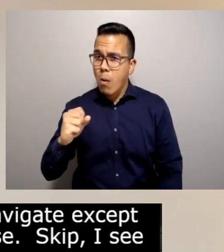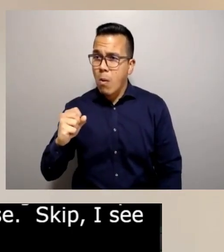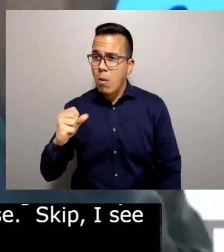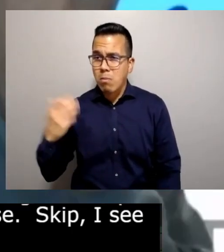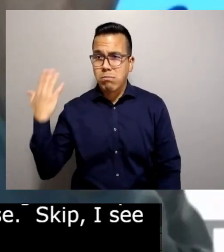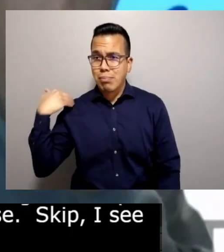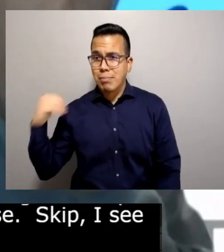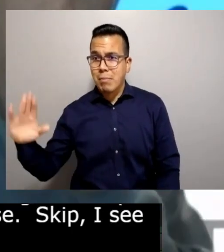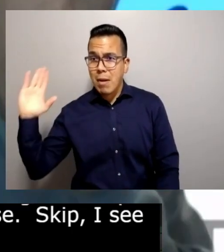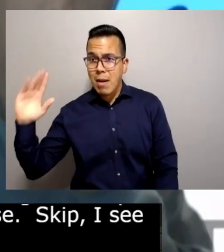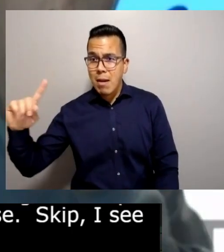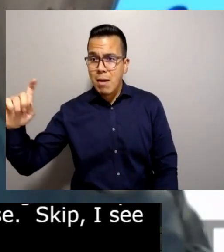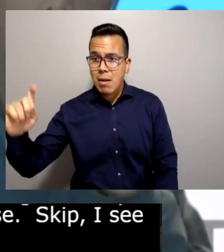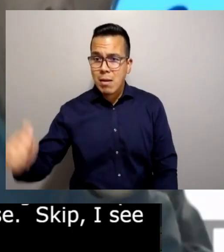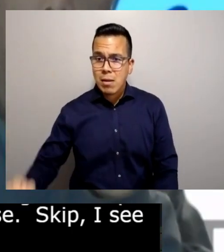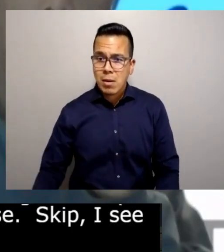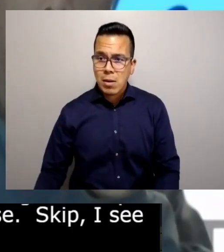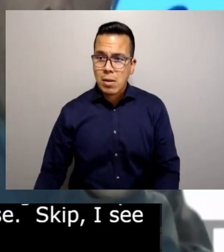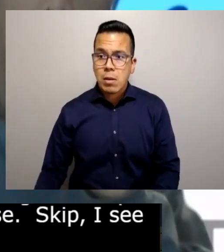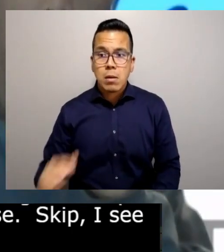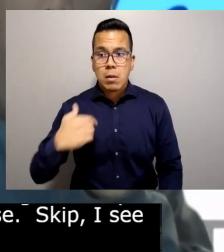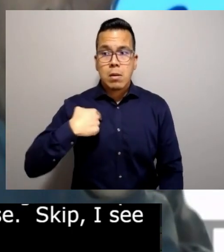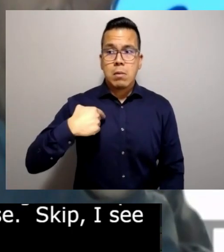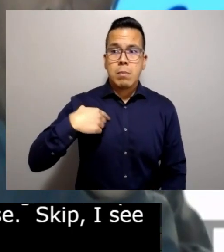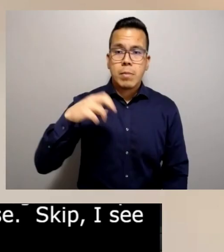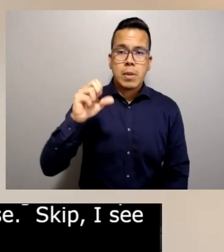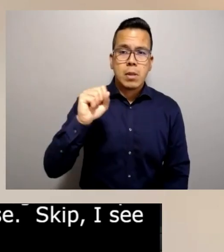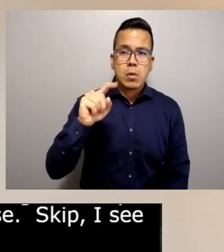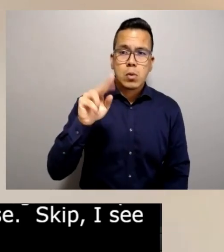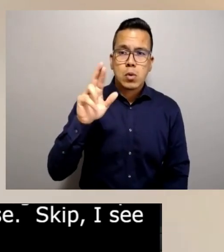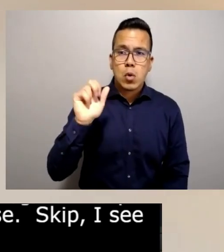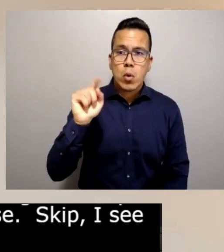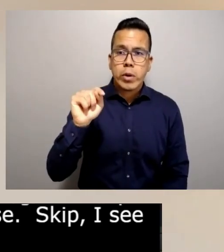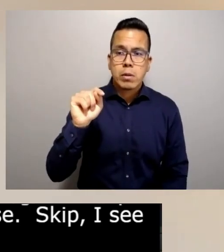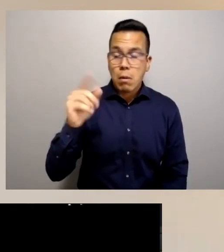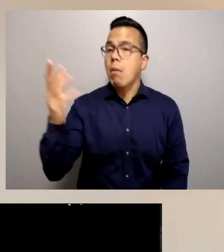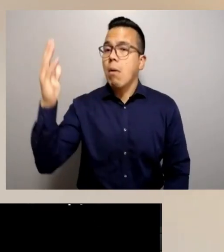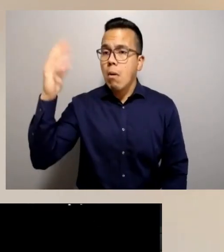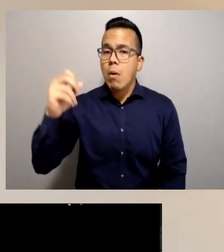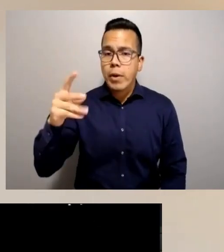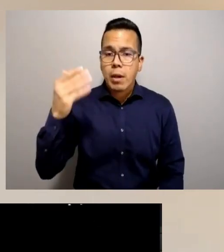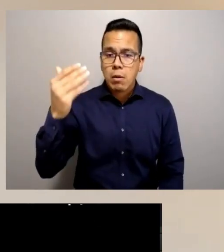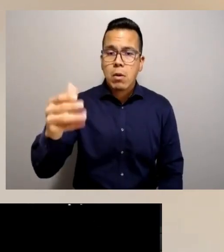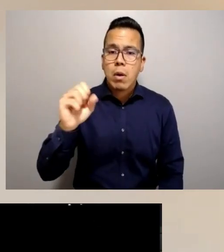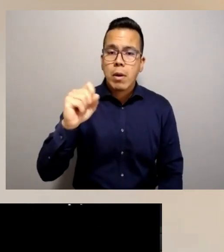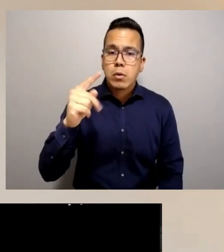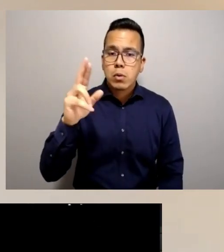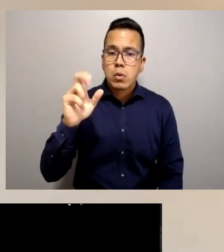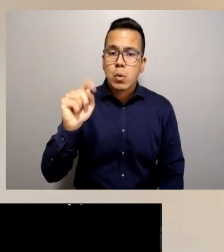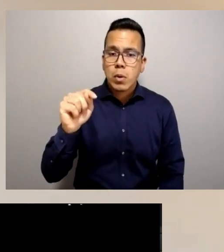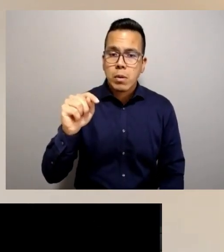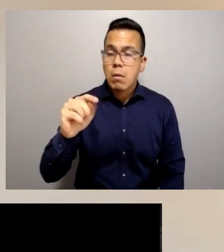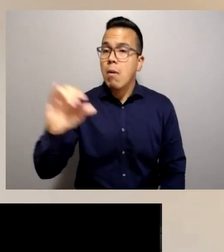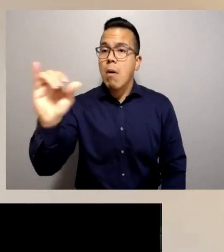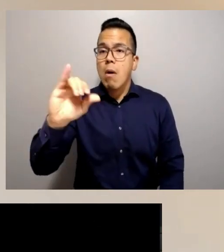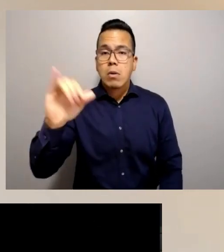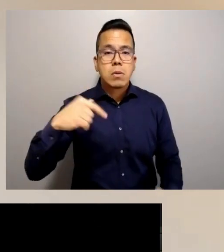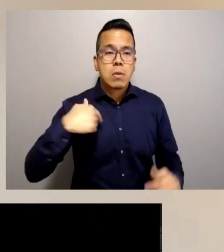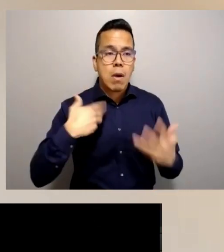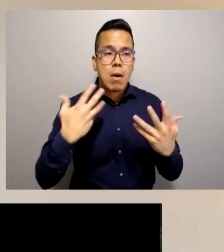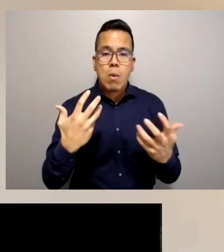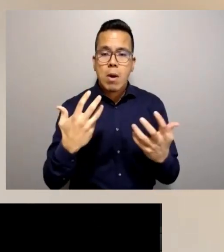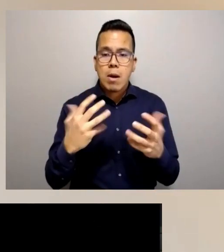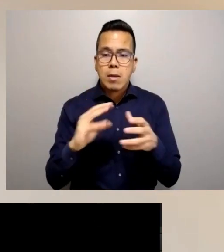But if not, this is Stuart. I had my hand up. Oh, Stuart, yes. And also, I also want to mention